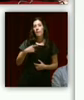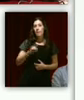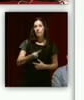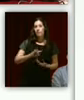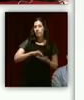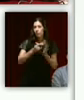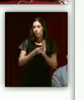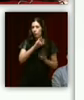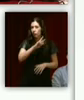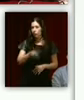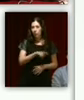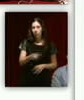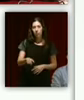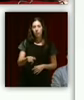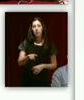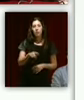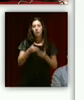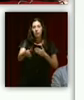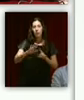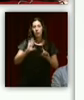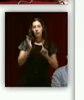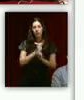to say, okay, this is the solution.